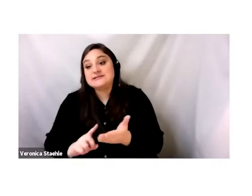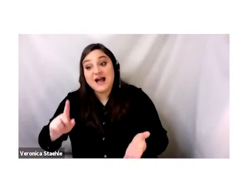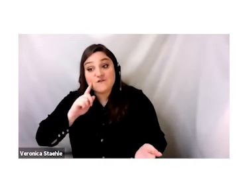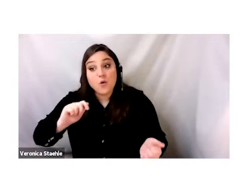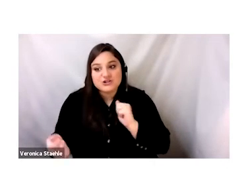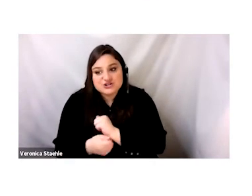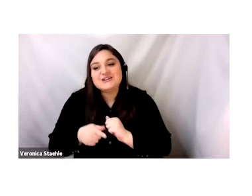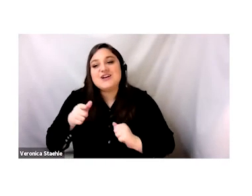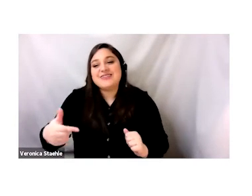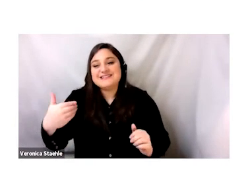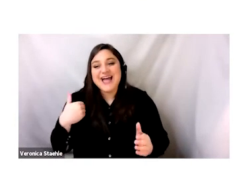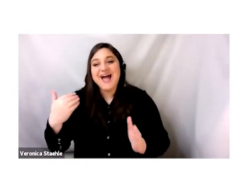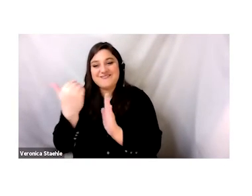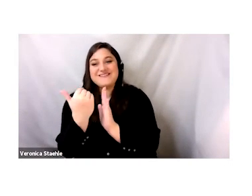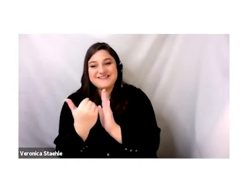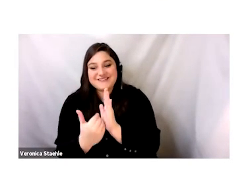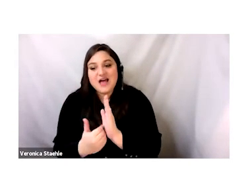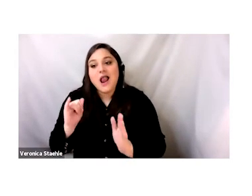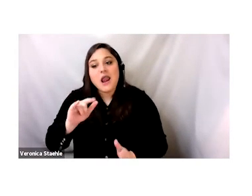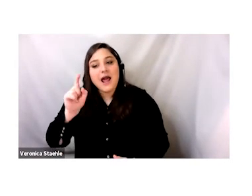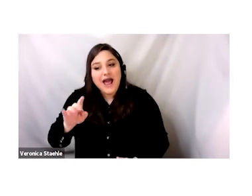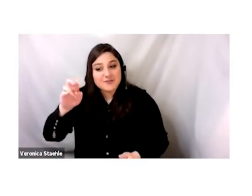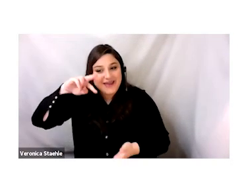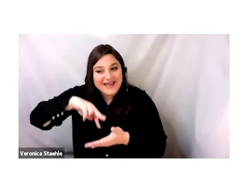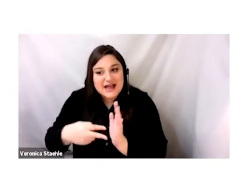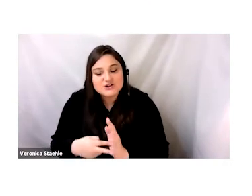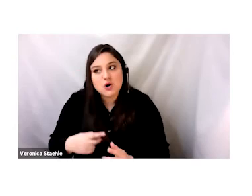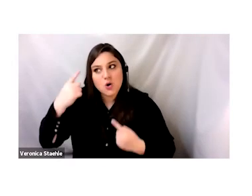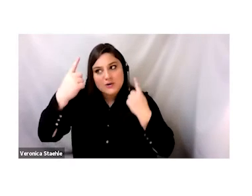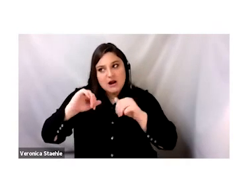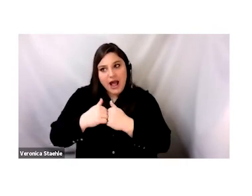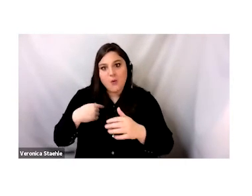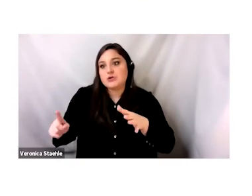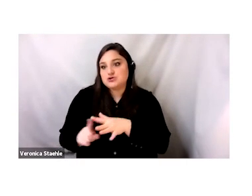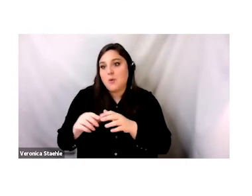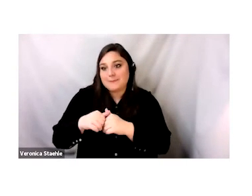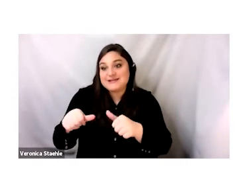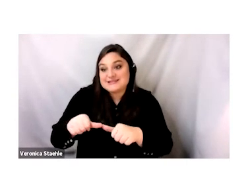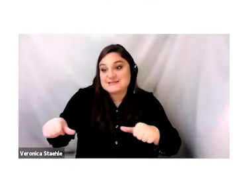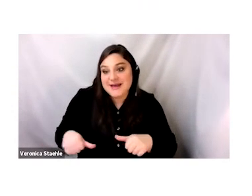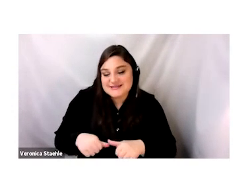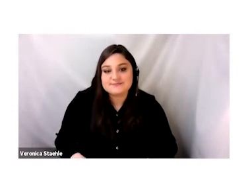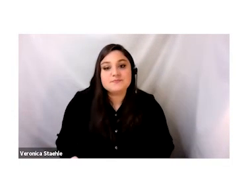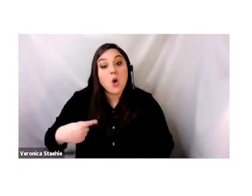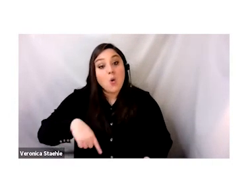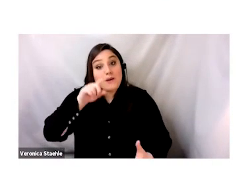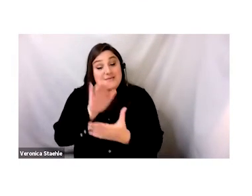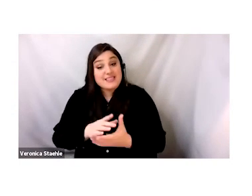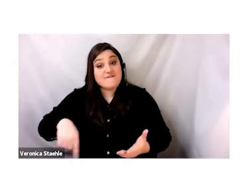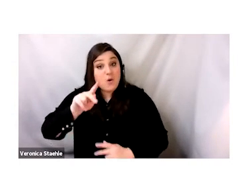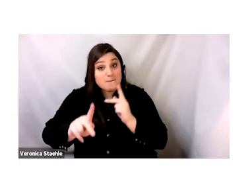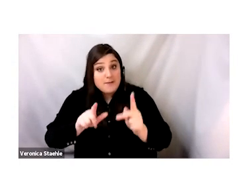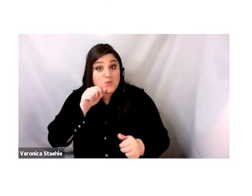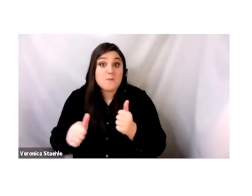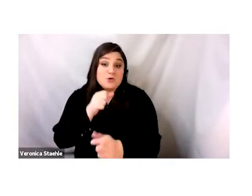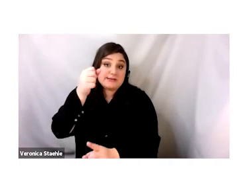that of intentionality, of thinking about how we are showing up in spaces. We believe that those who are most directly impacted